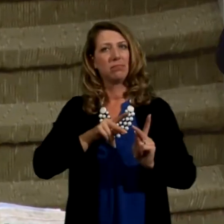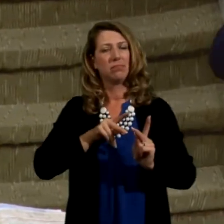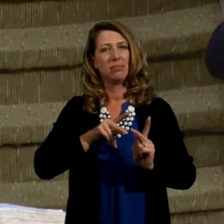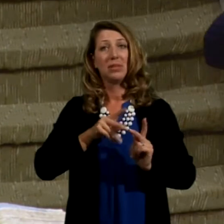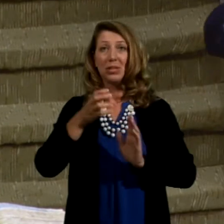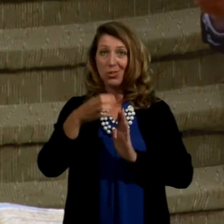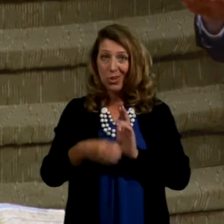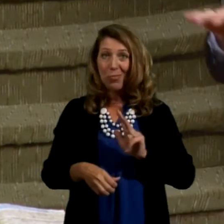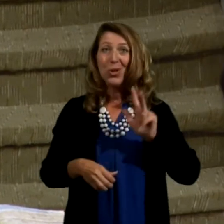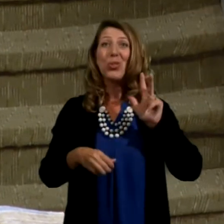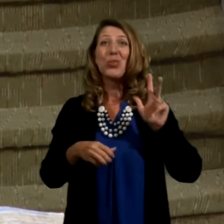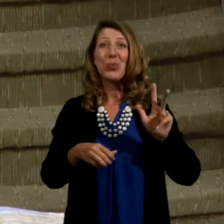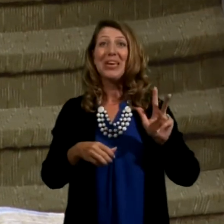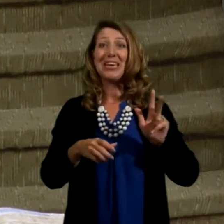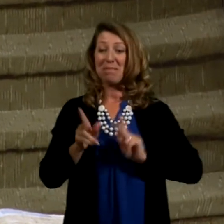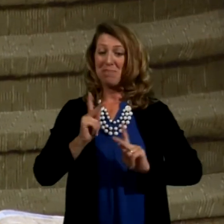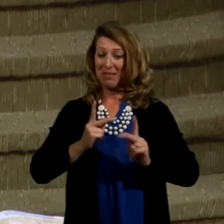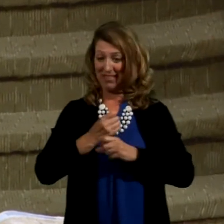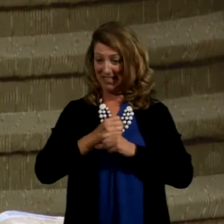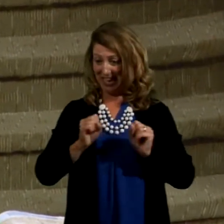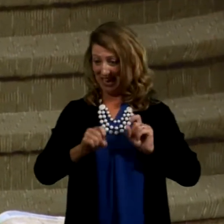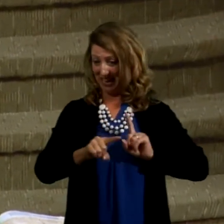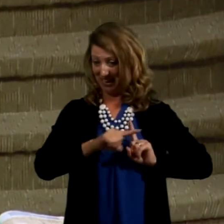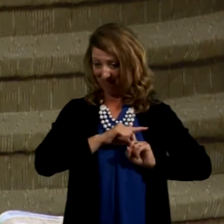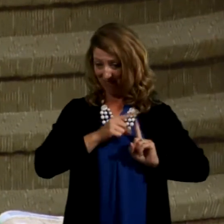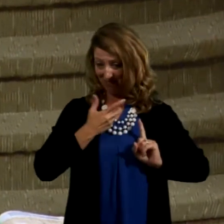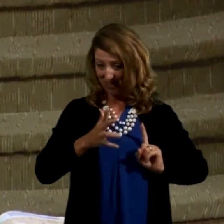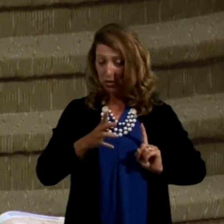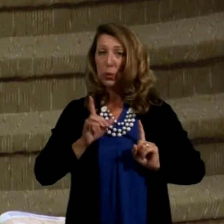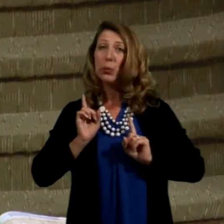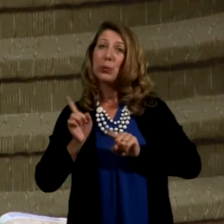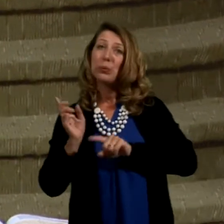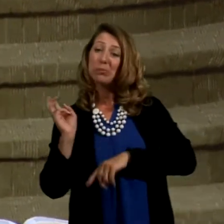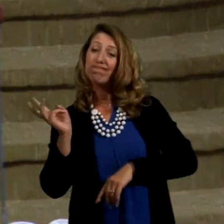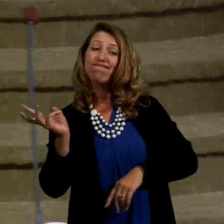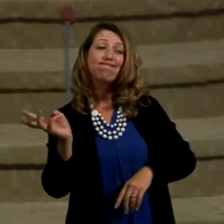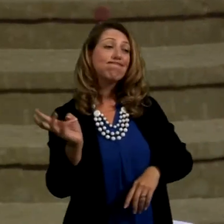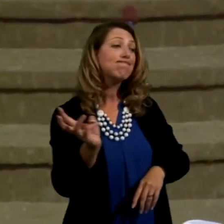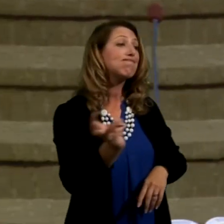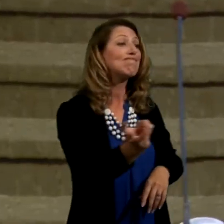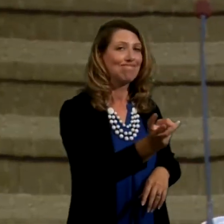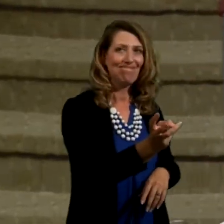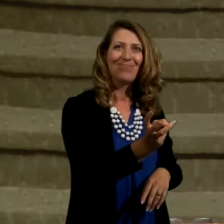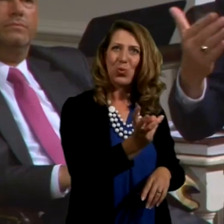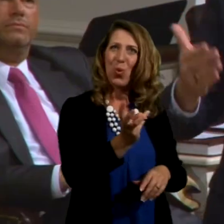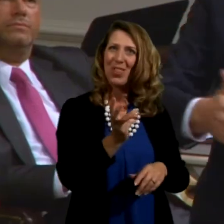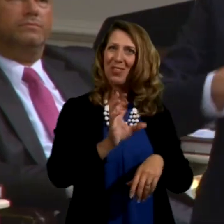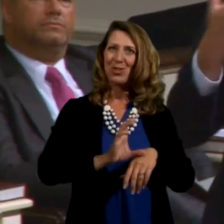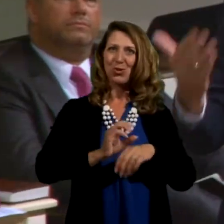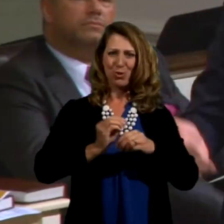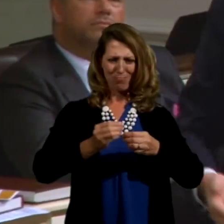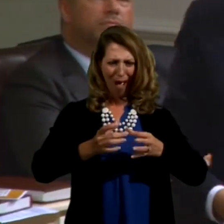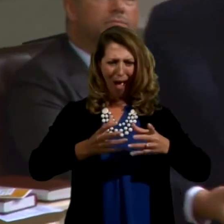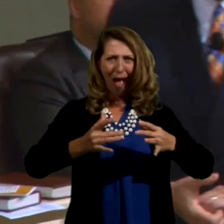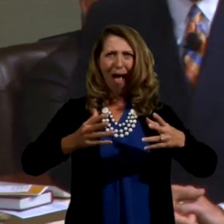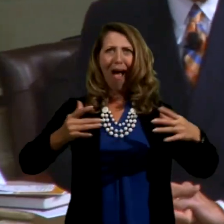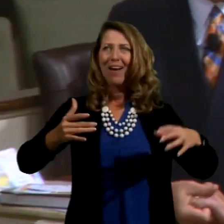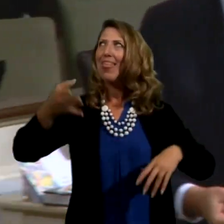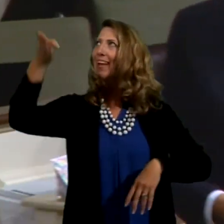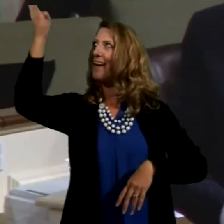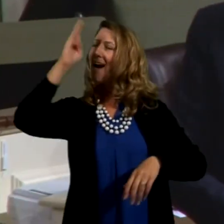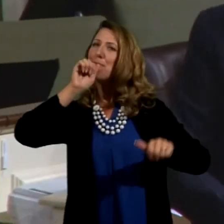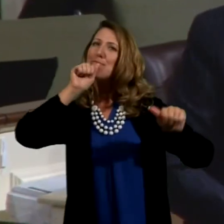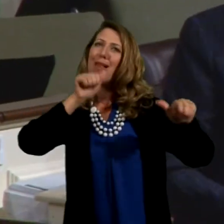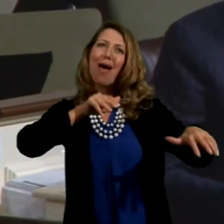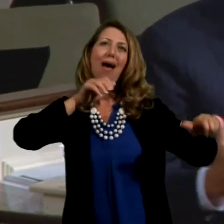chapter 3, they go out and begin telling people about the Lord Jesus Christ. And as a result of that, the church takes off, and God begins to bless